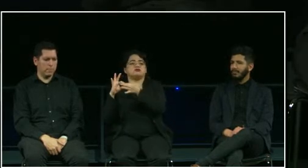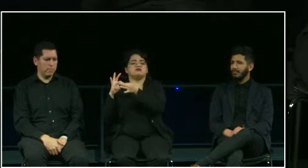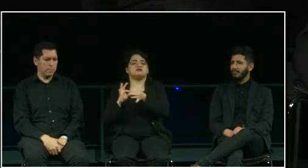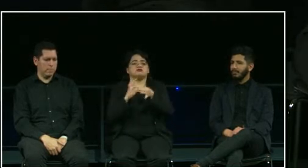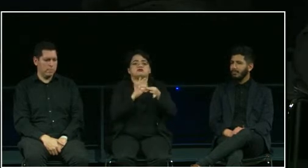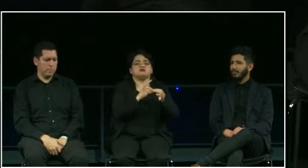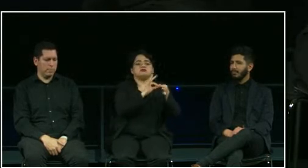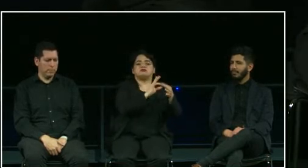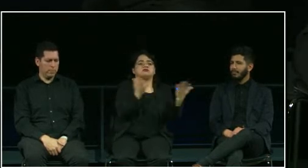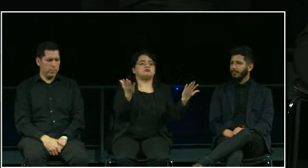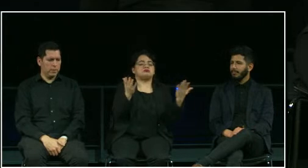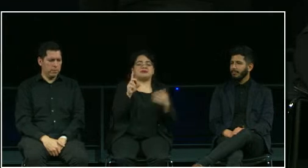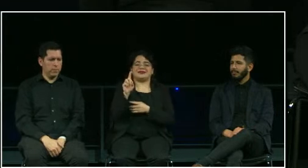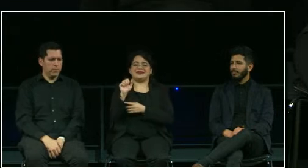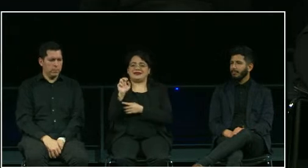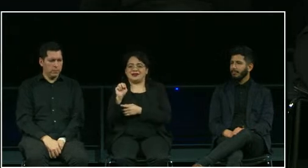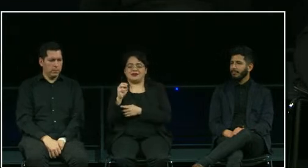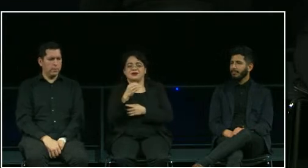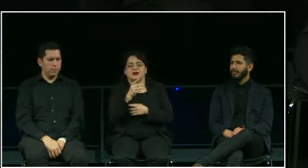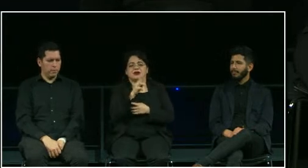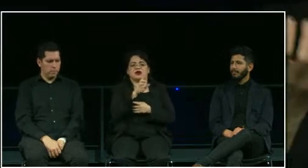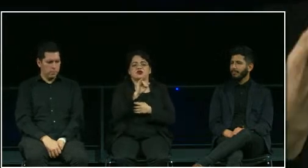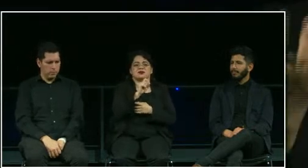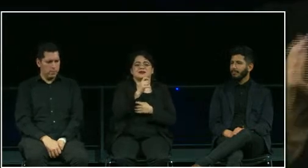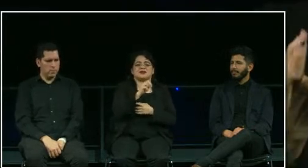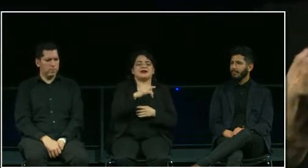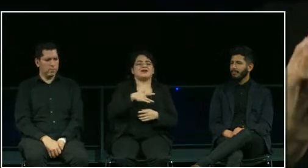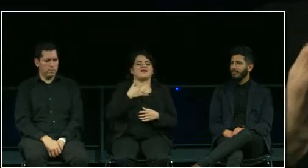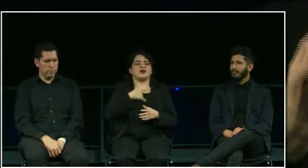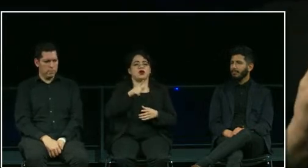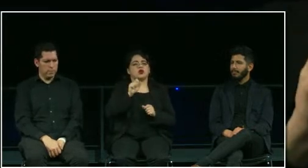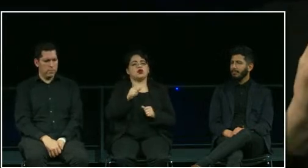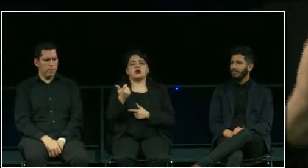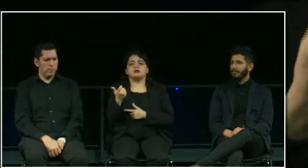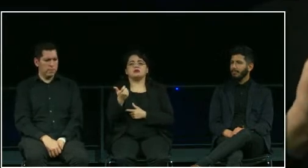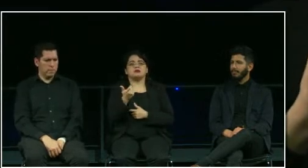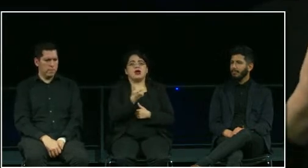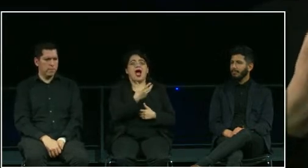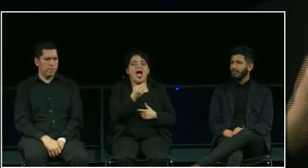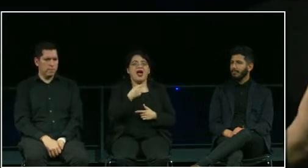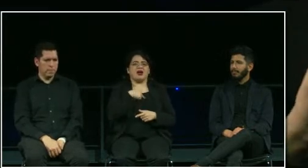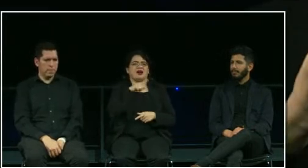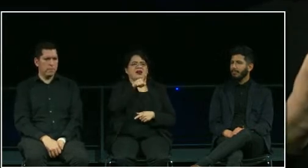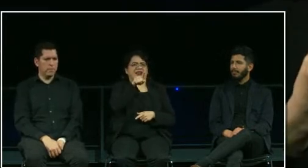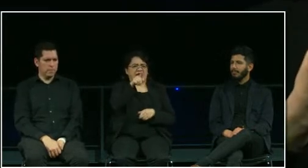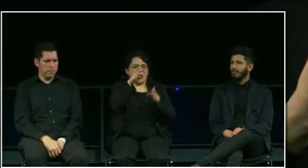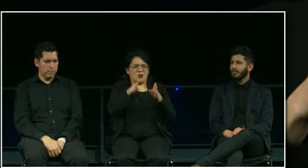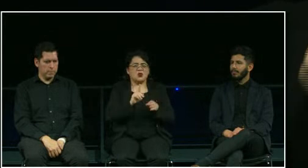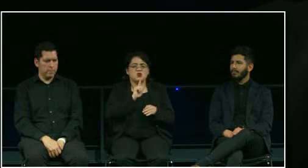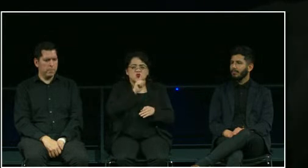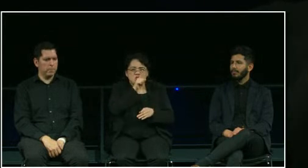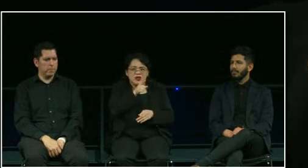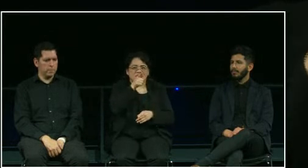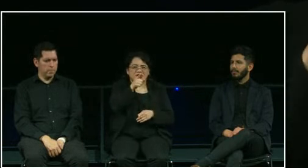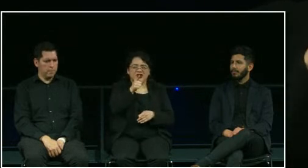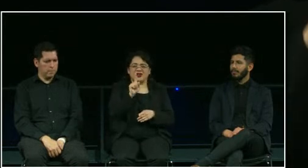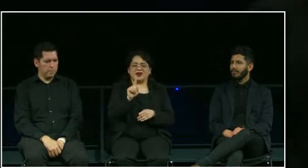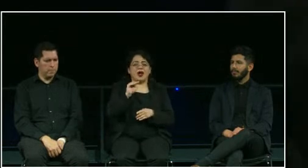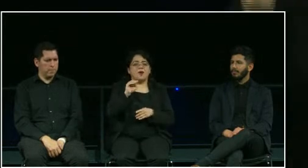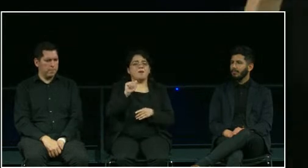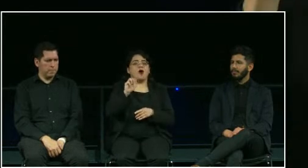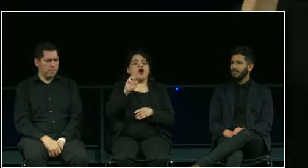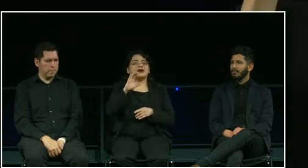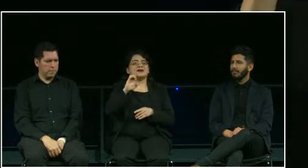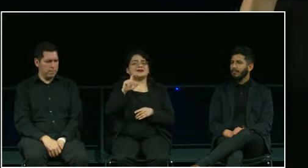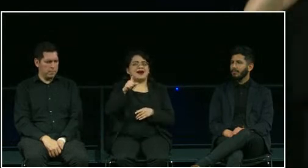Kirsten to make Marcel feel like he really exists in the real world. At the Marcellian